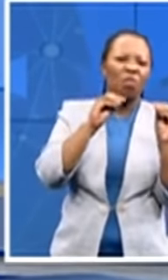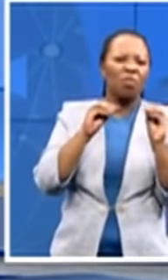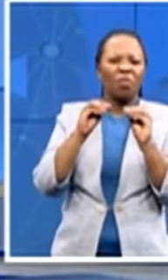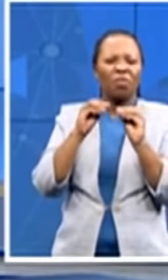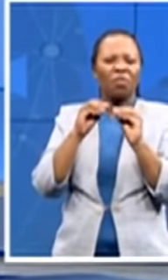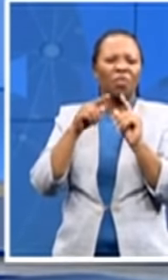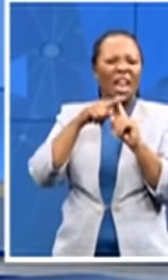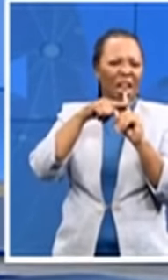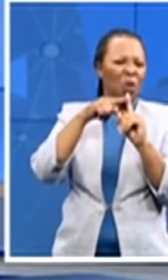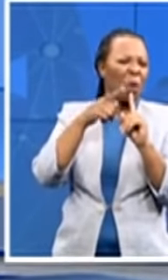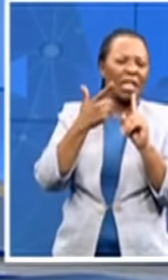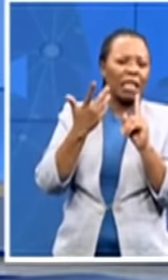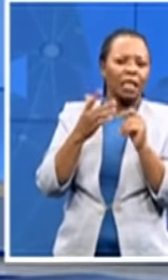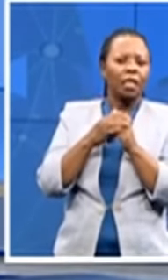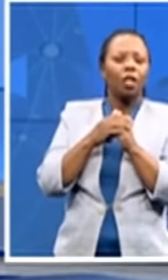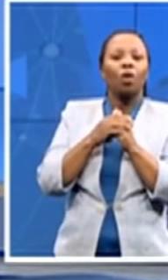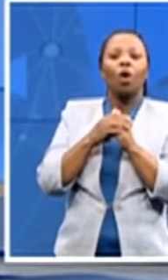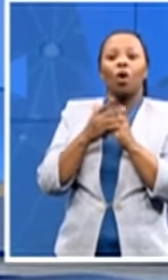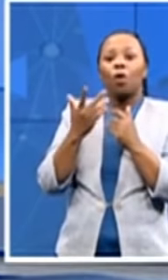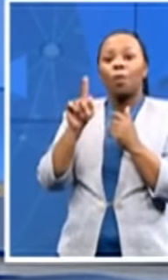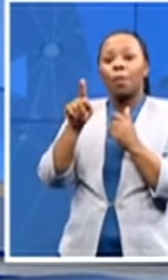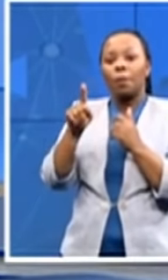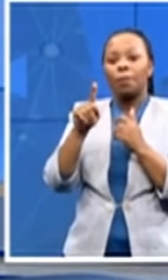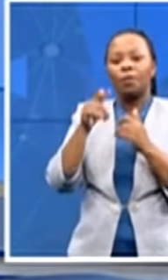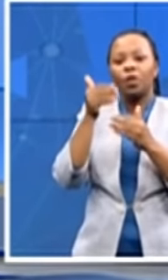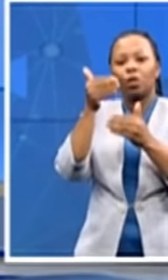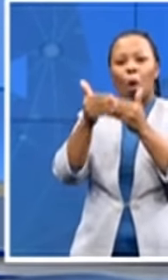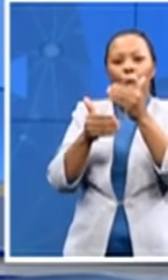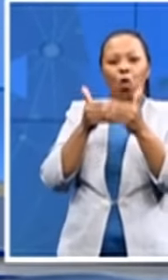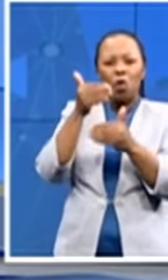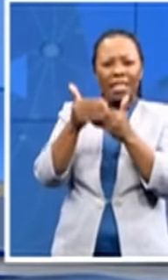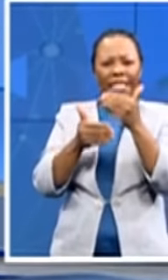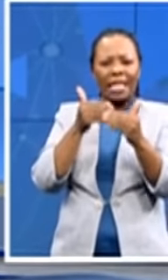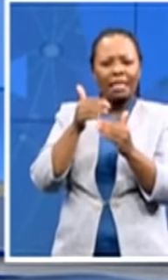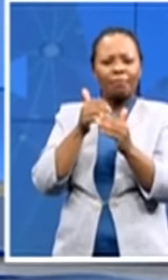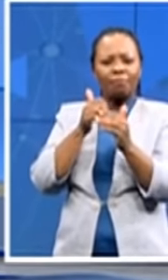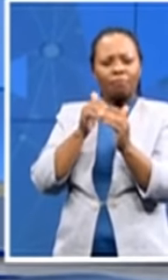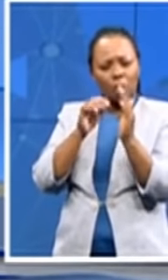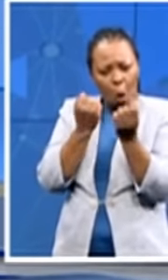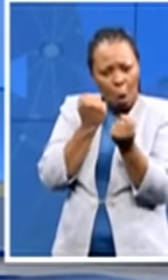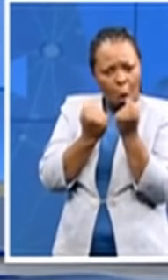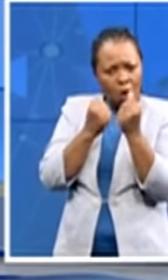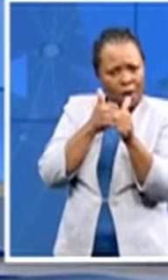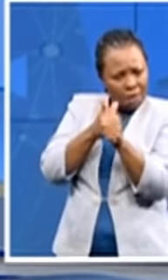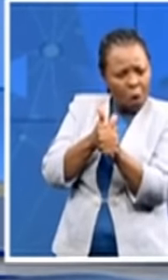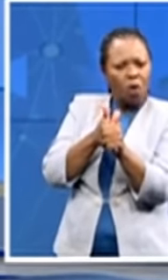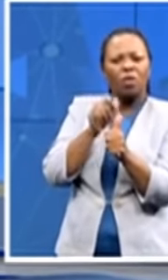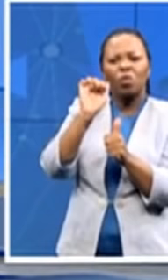to due process being followed by the court, what's your opinion on that?